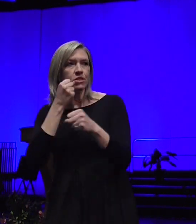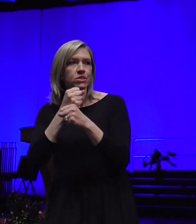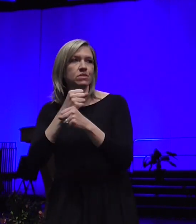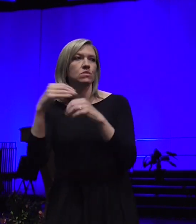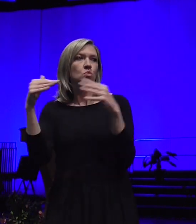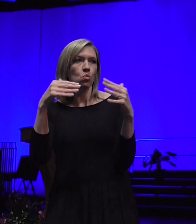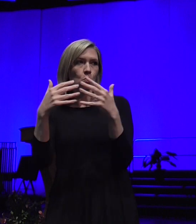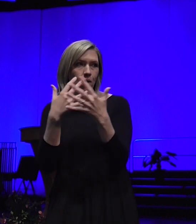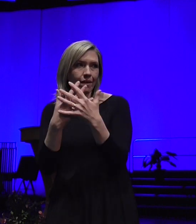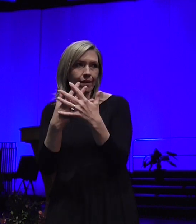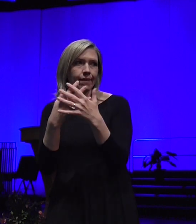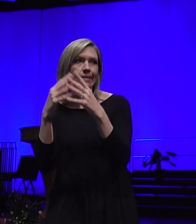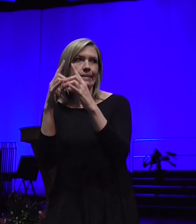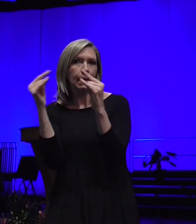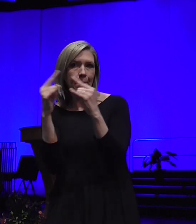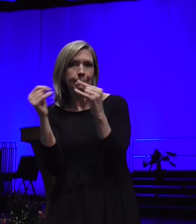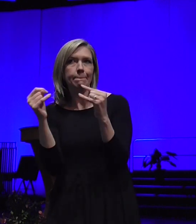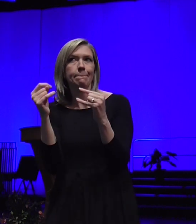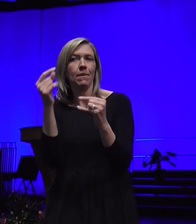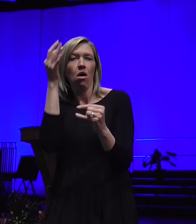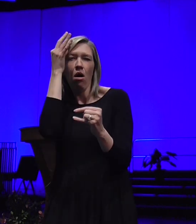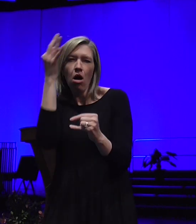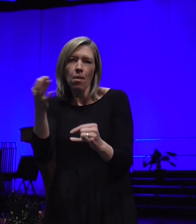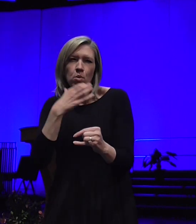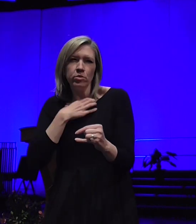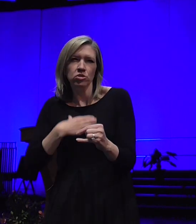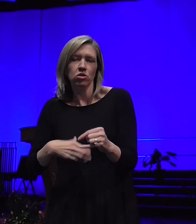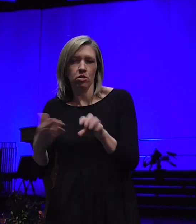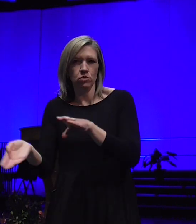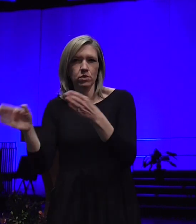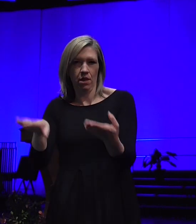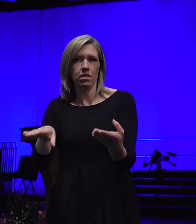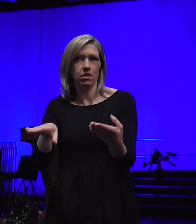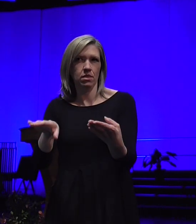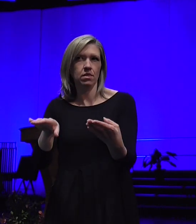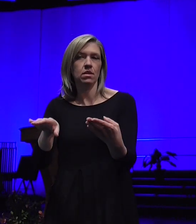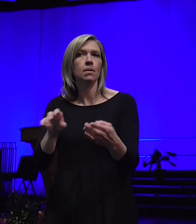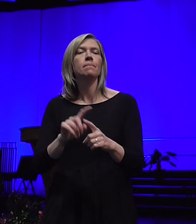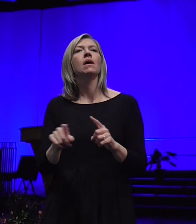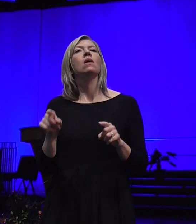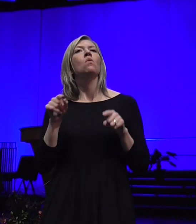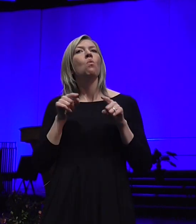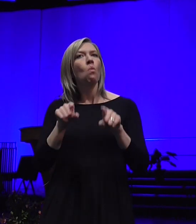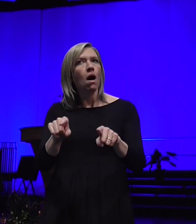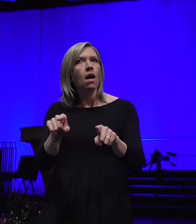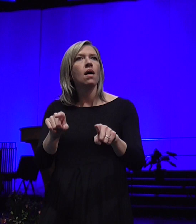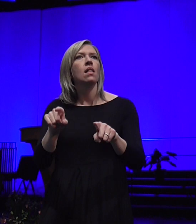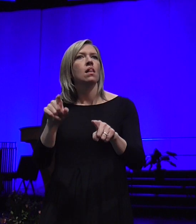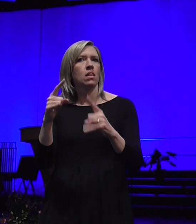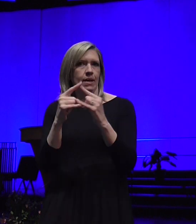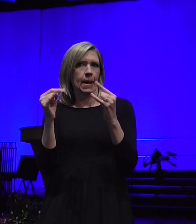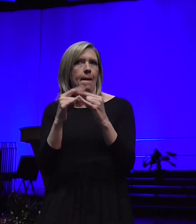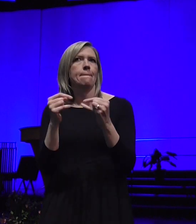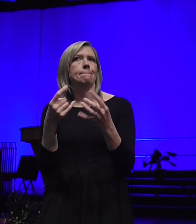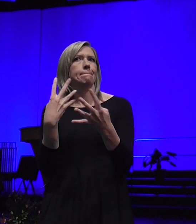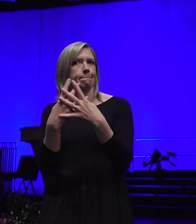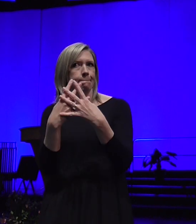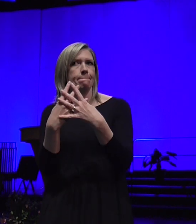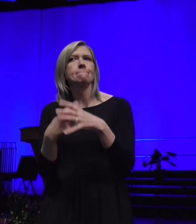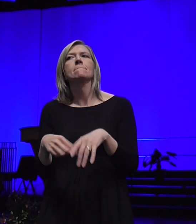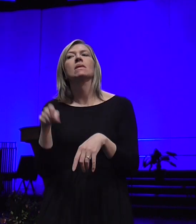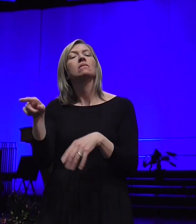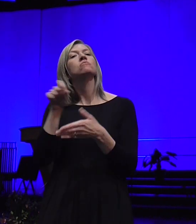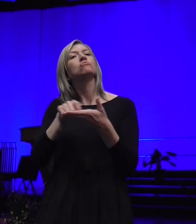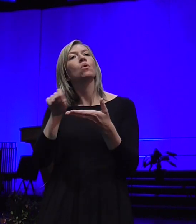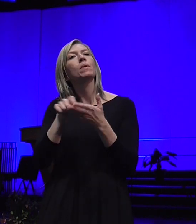camps, almost starved to death. But while he was in one of these camps, he started writing a